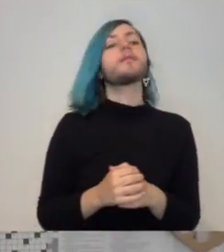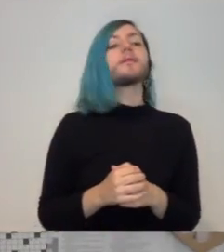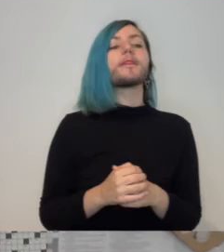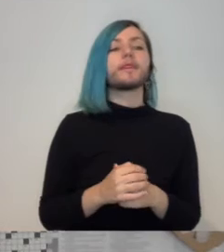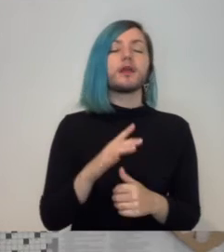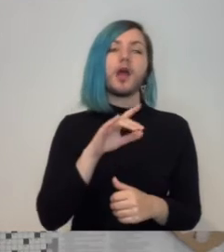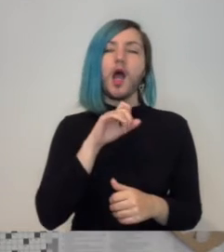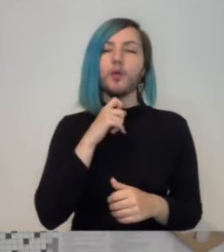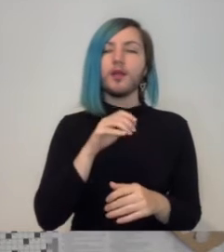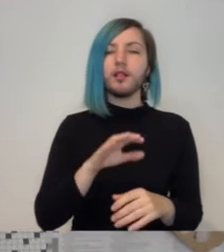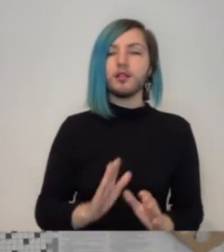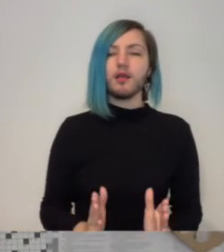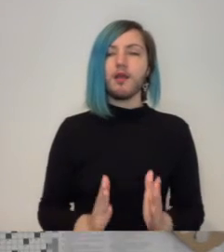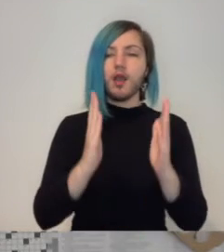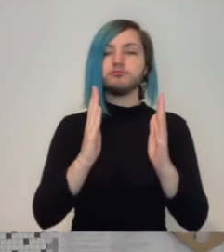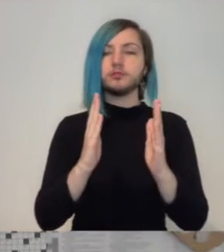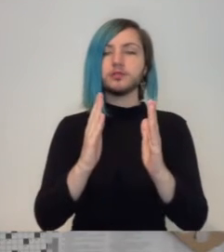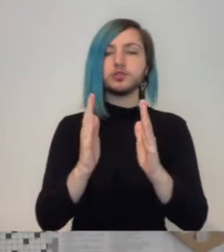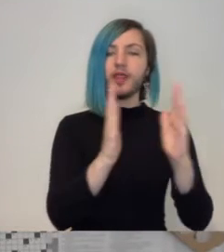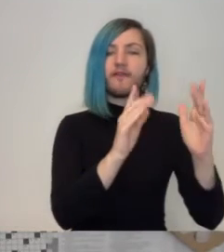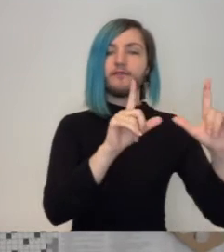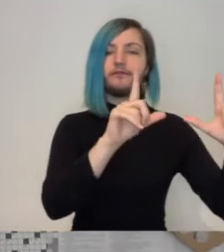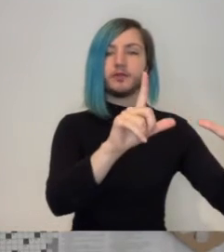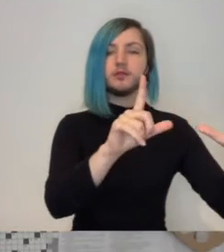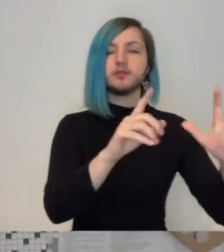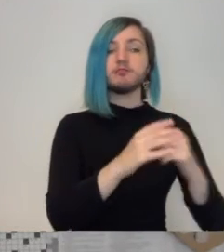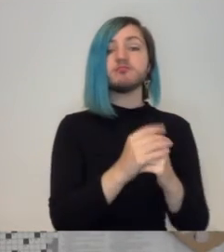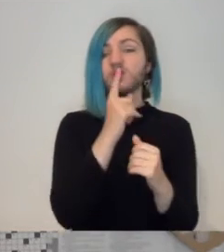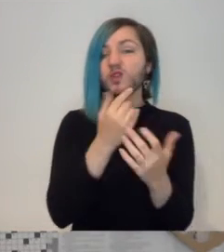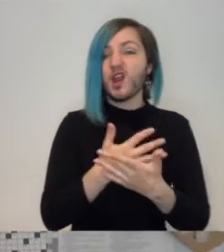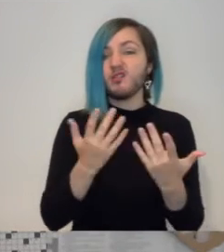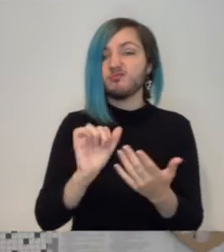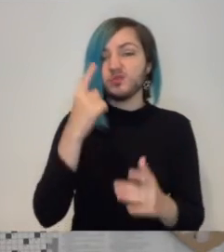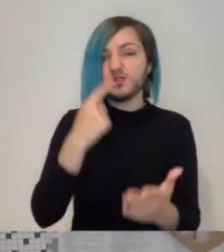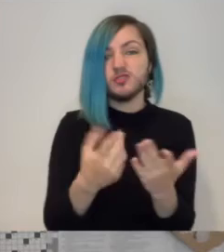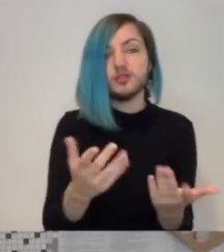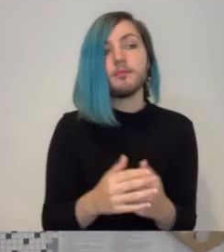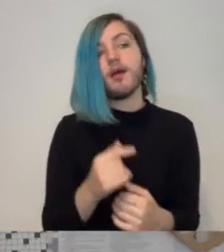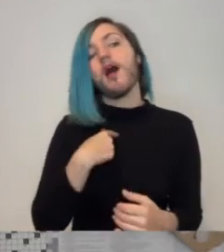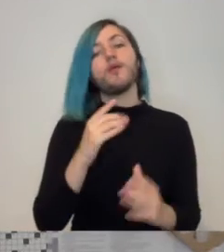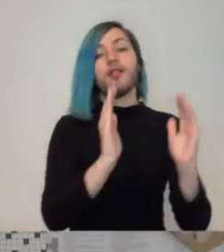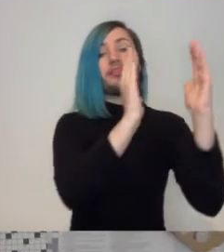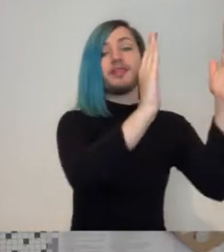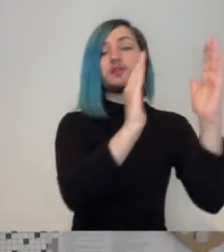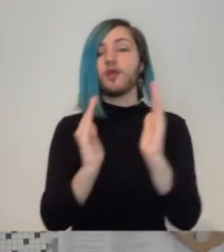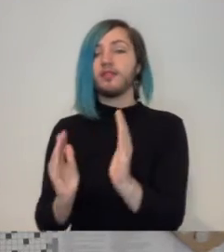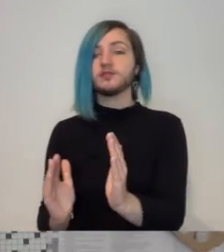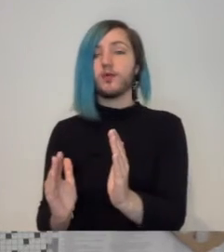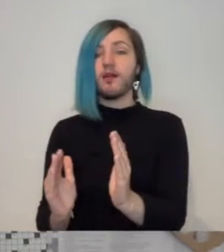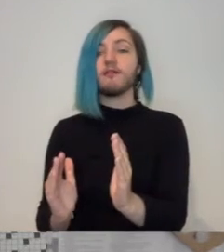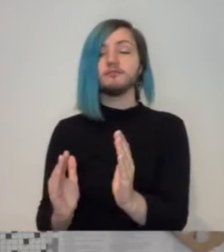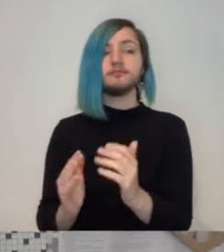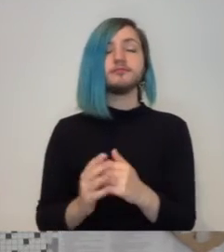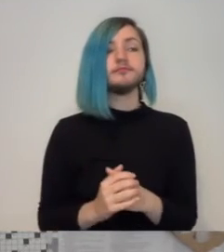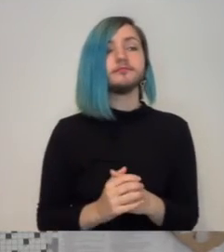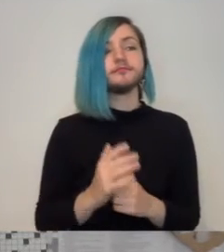basically place it to the left. You can place it either way that you like, but I'm gonna be strategic, and I'm gonna put it in this corner, and I'm gonna put it in this corner.